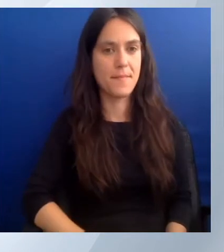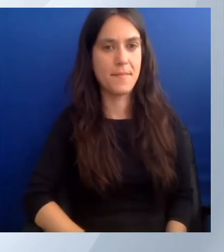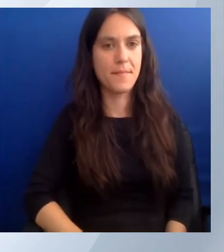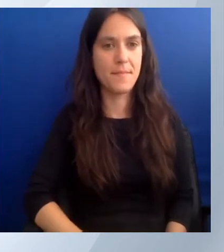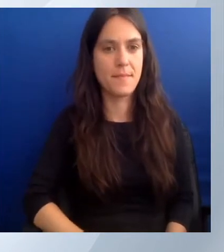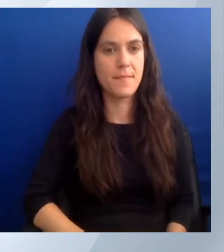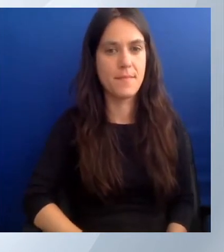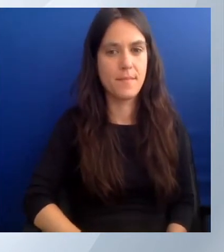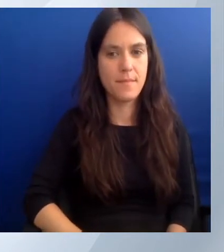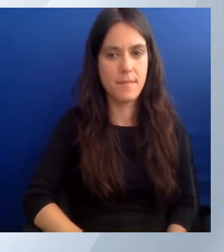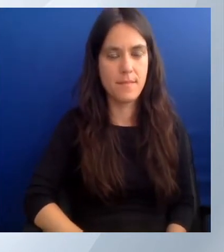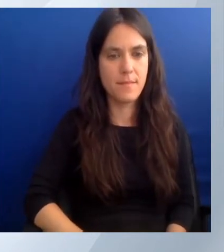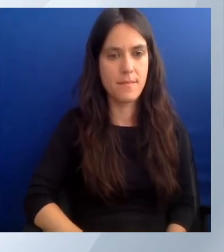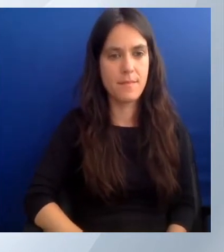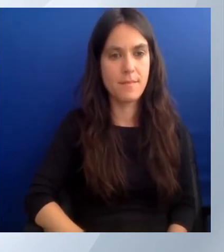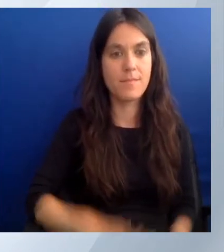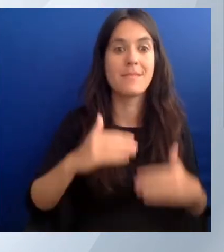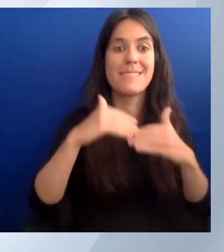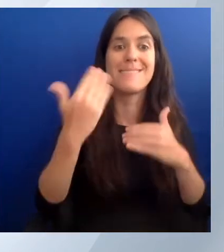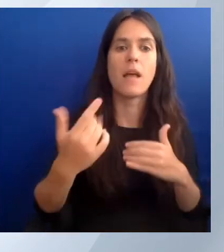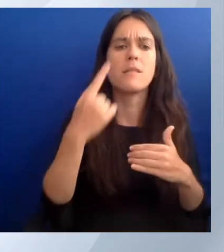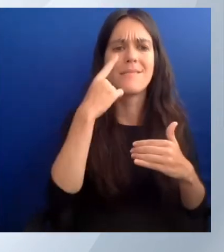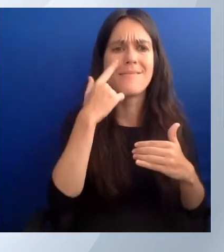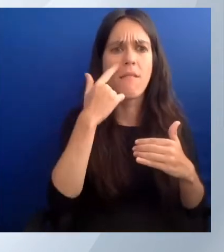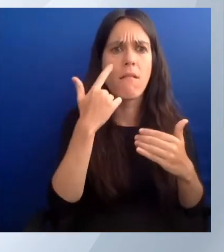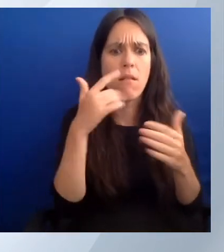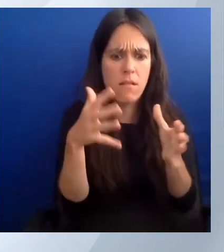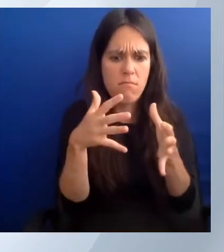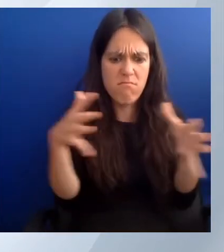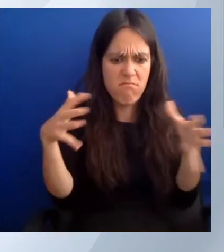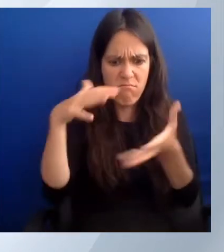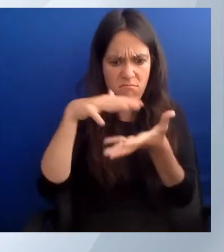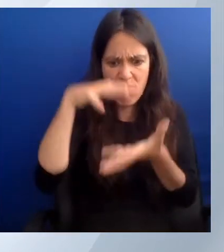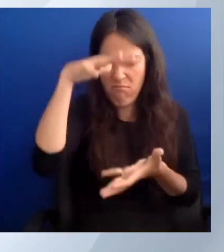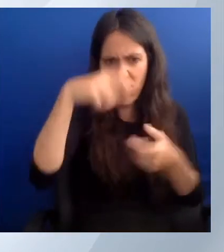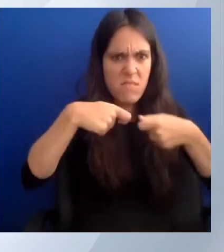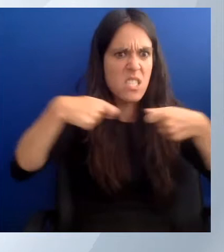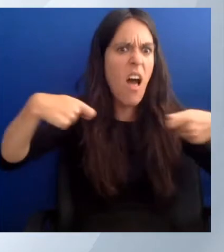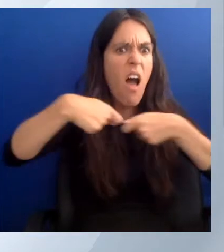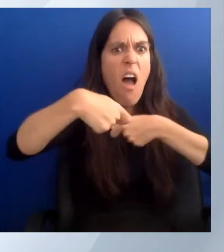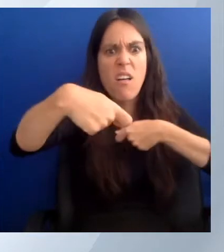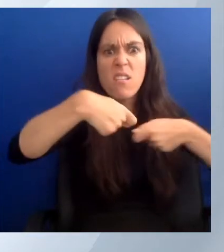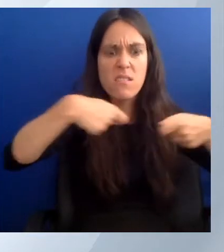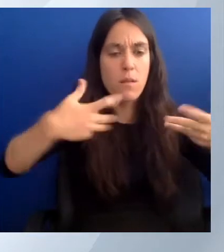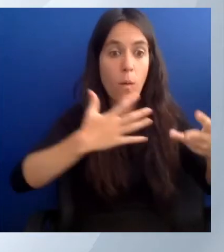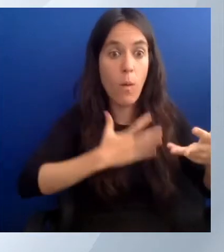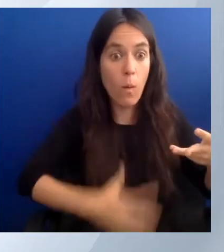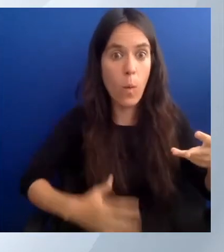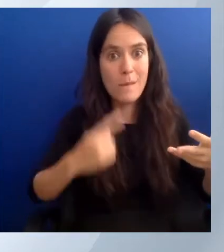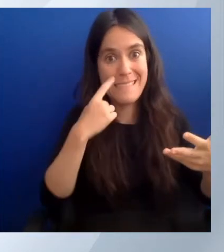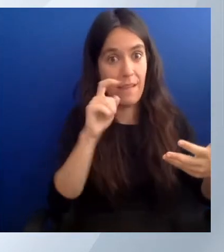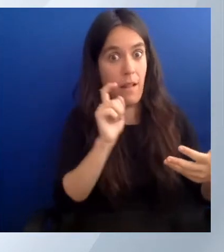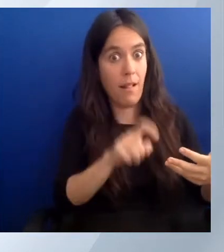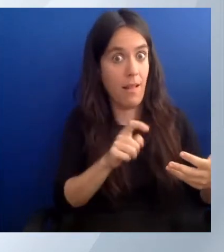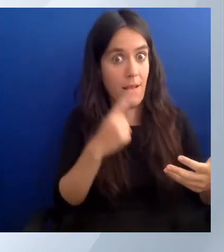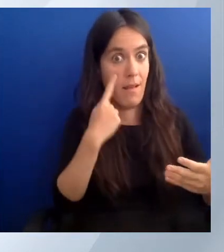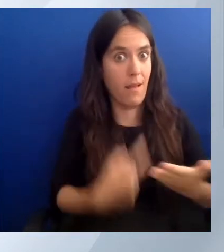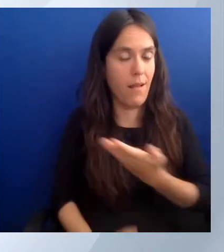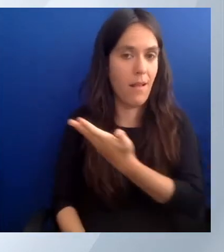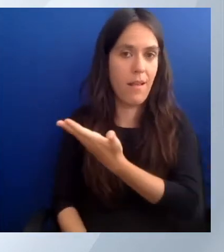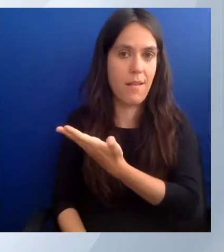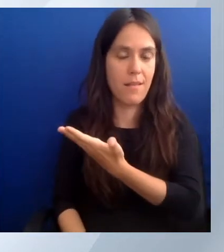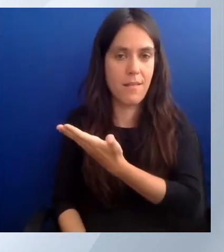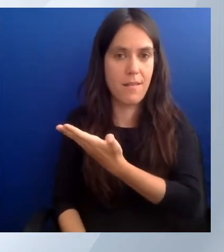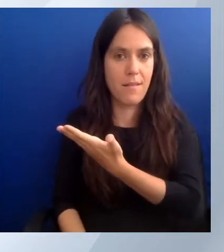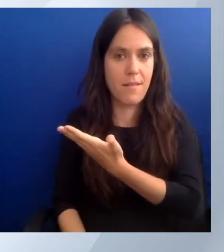And then we need to pick the size of the app service plan that we want. So we're going to click on this change size down here. And this opens up